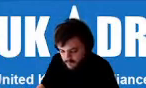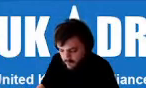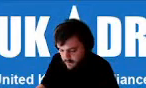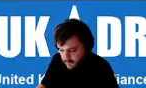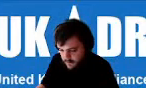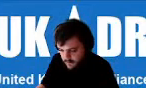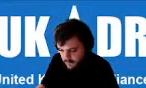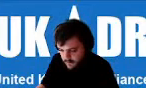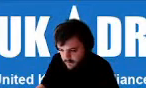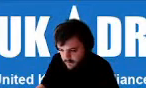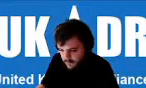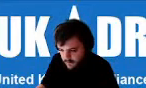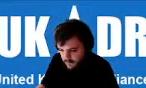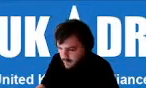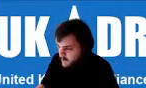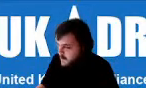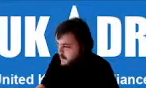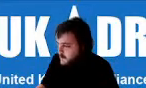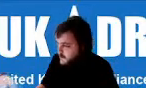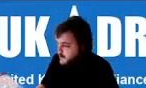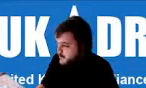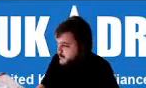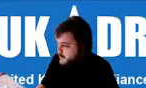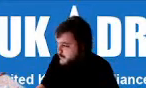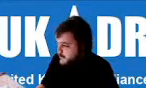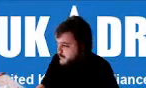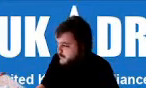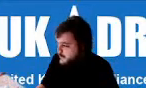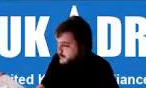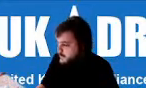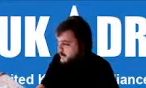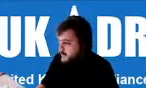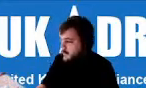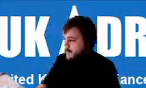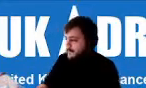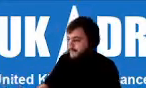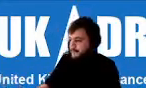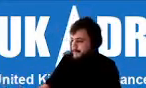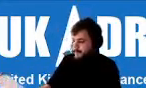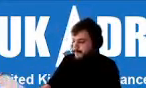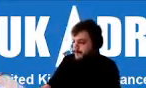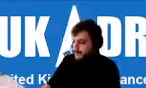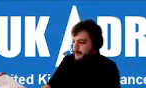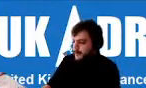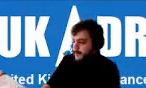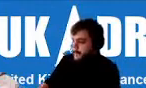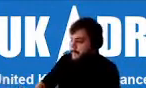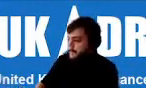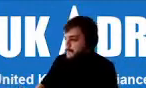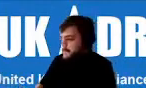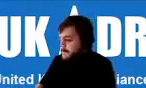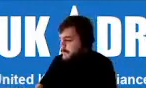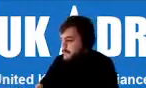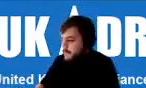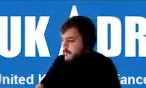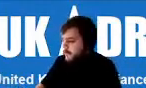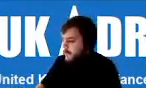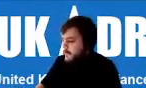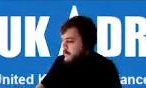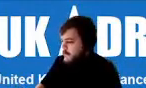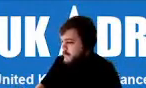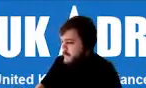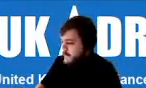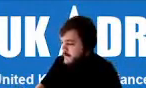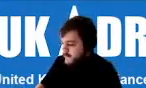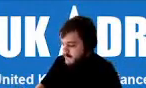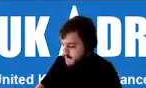operating picture. In other words, as things change, what the people who do the algorithms do